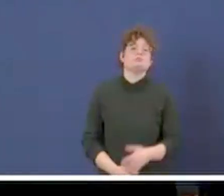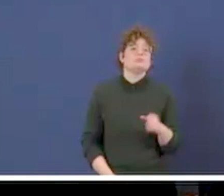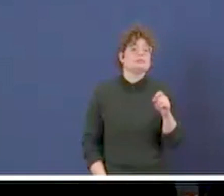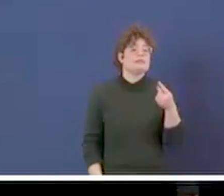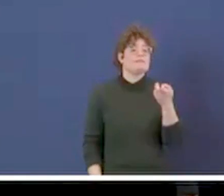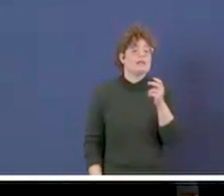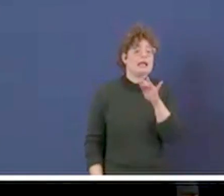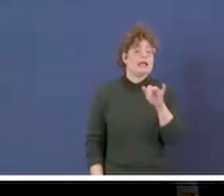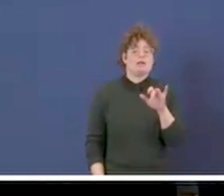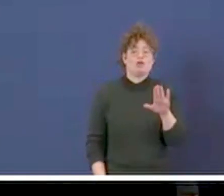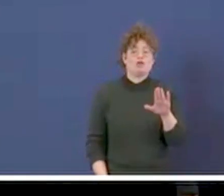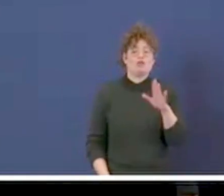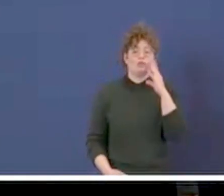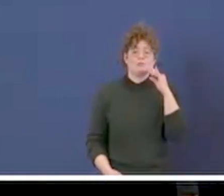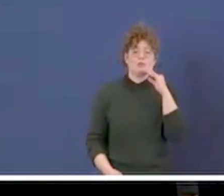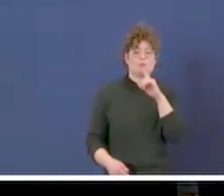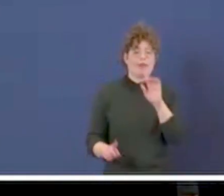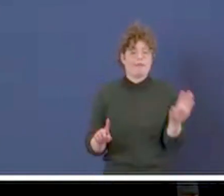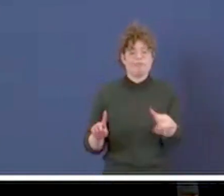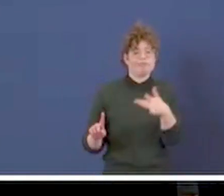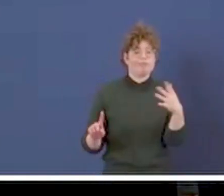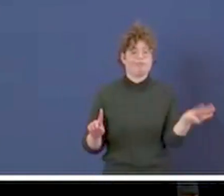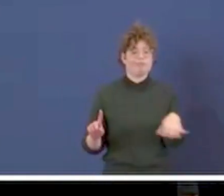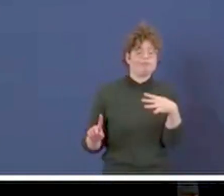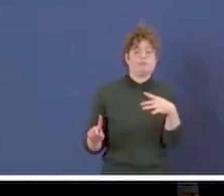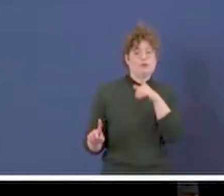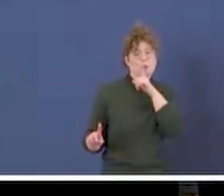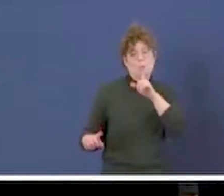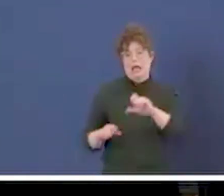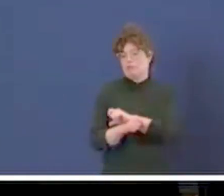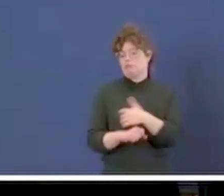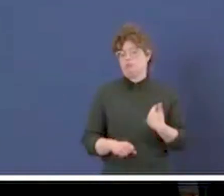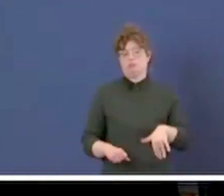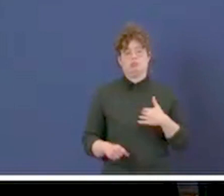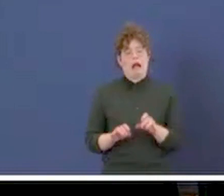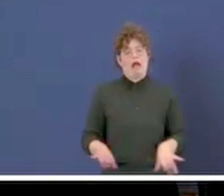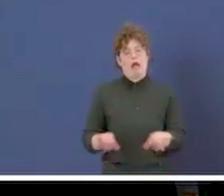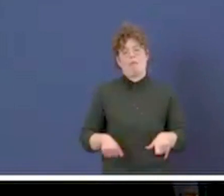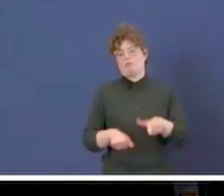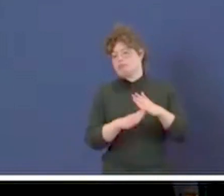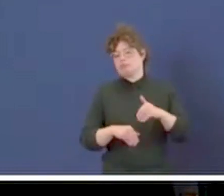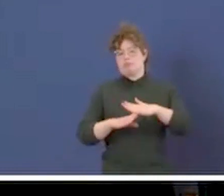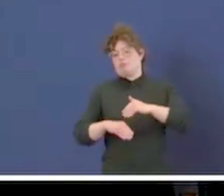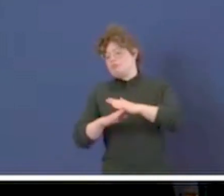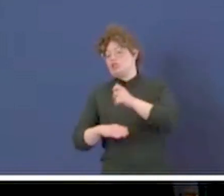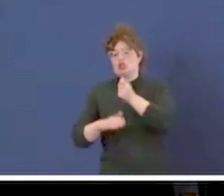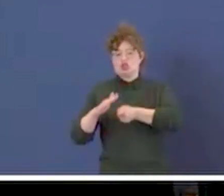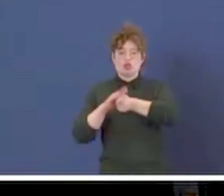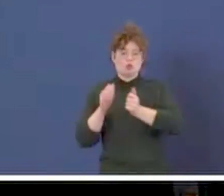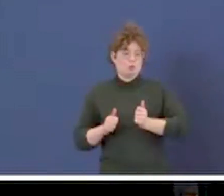Stephanie's experience highlighted a lot of very real and common barriers that shelter residents have to